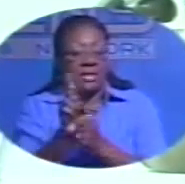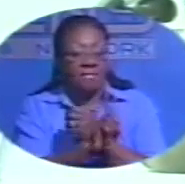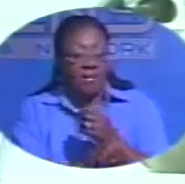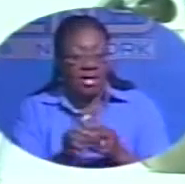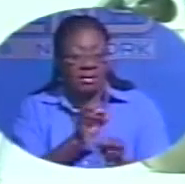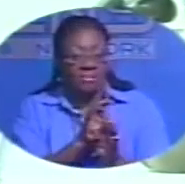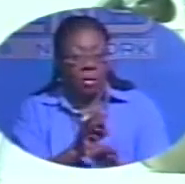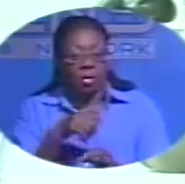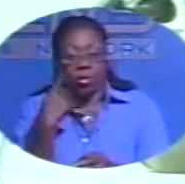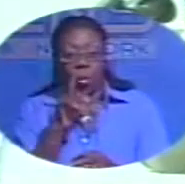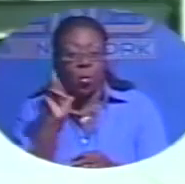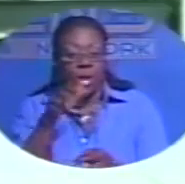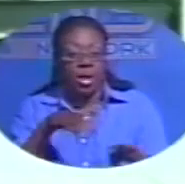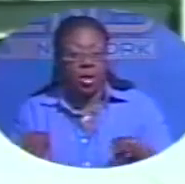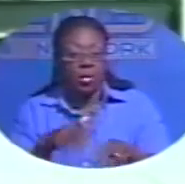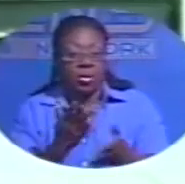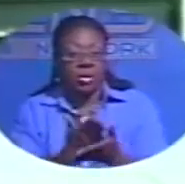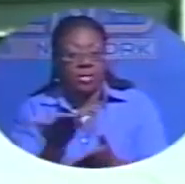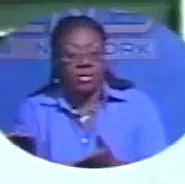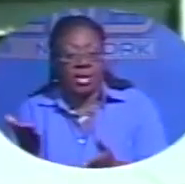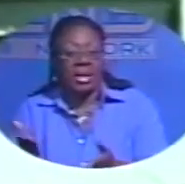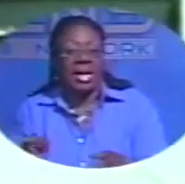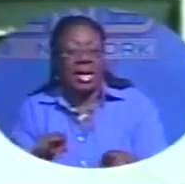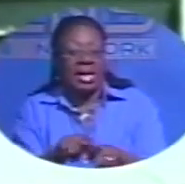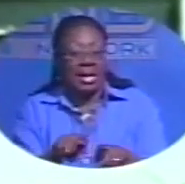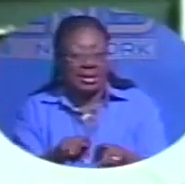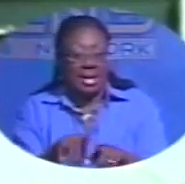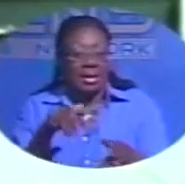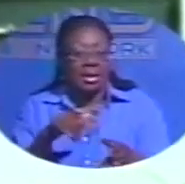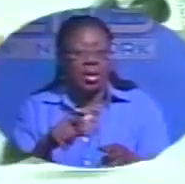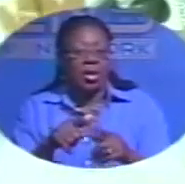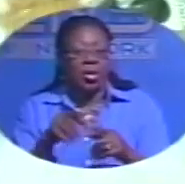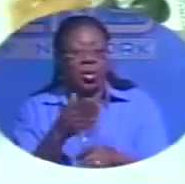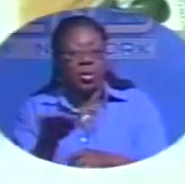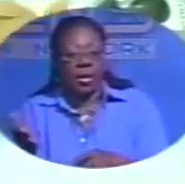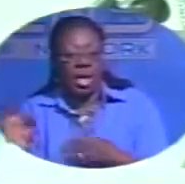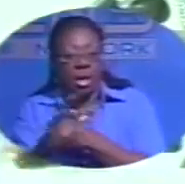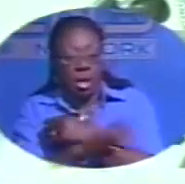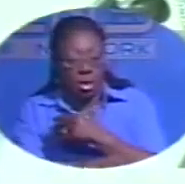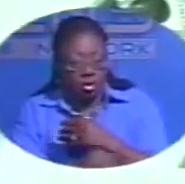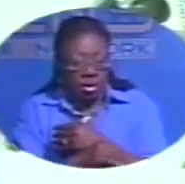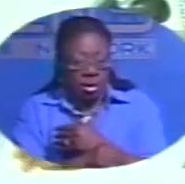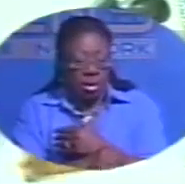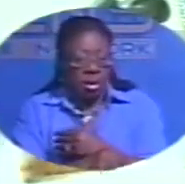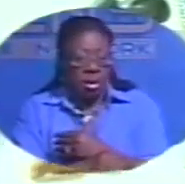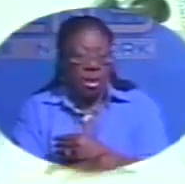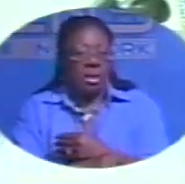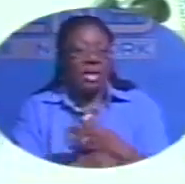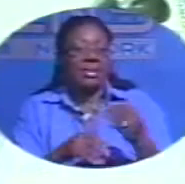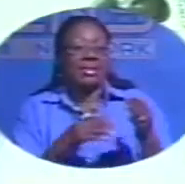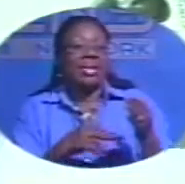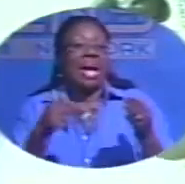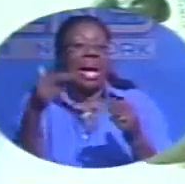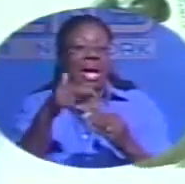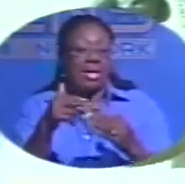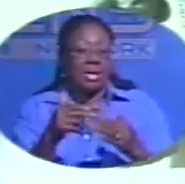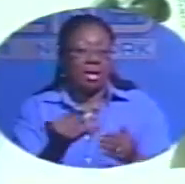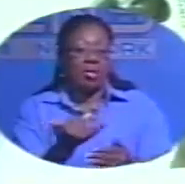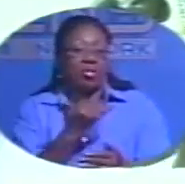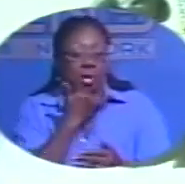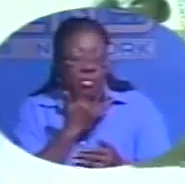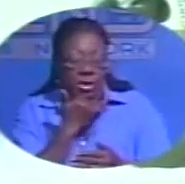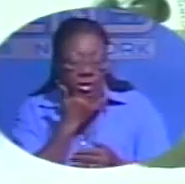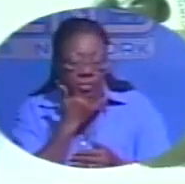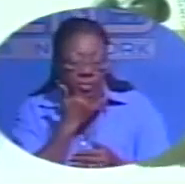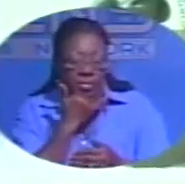country, because it is the height of corruption. If there is anybody who can help us to catch one Defense